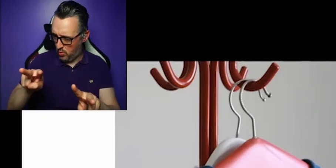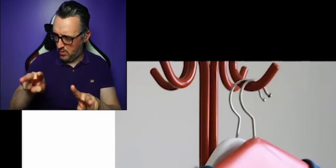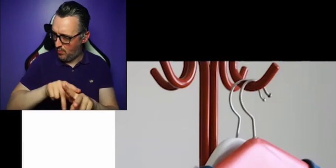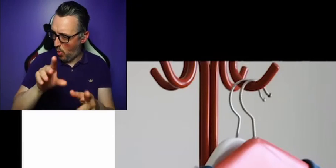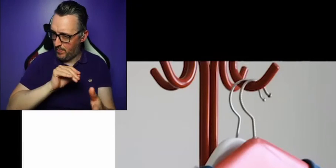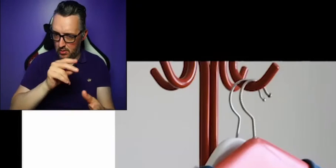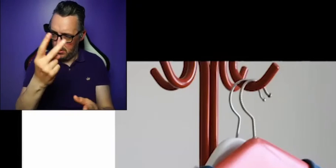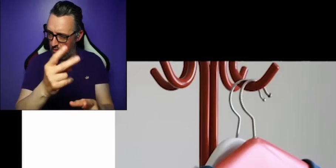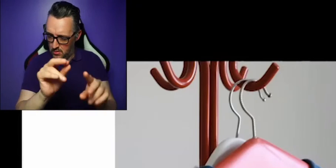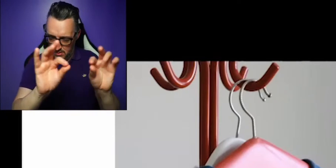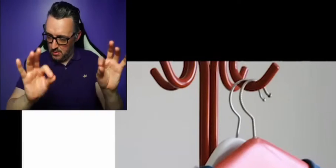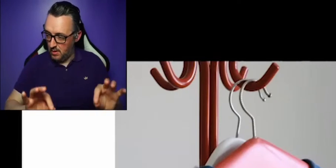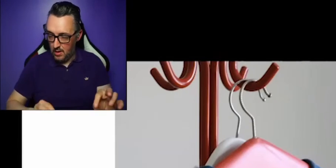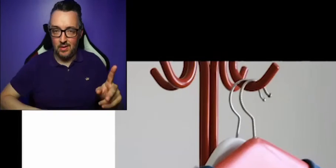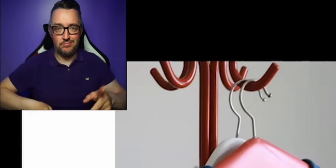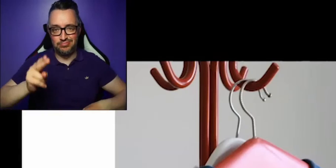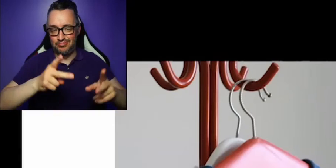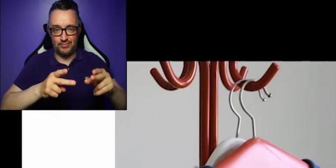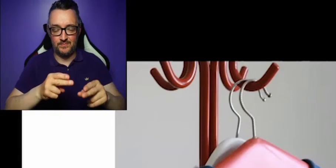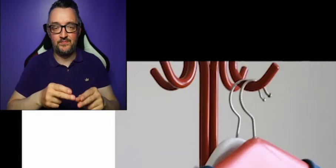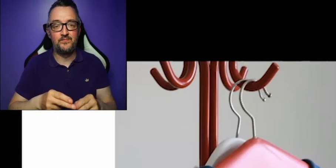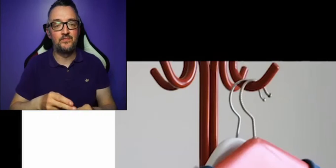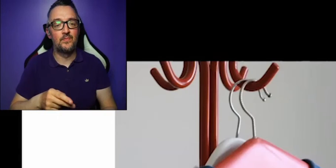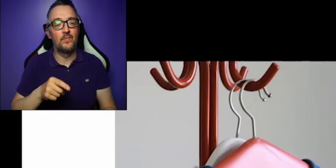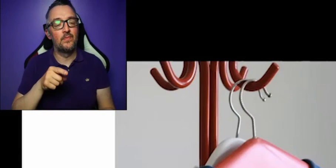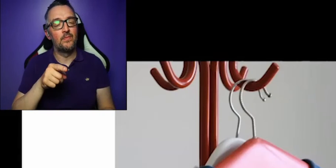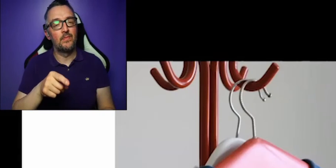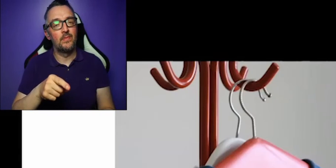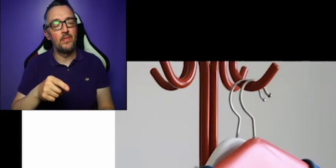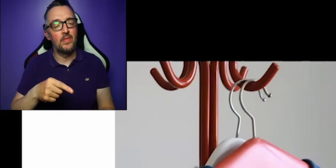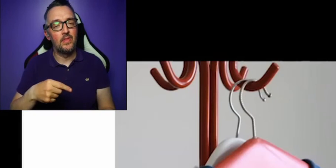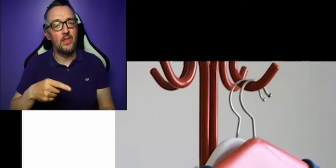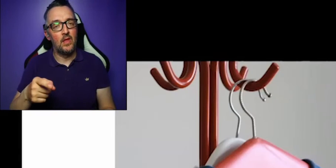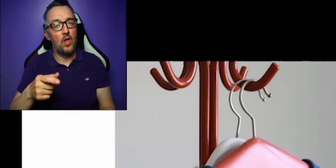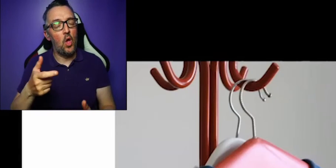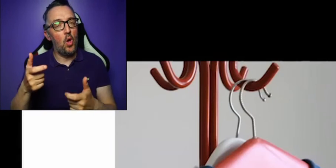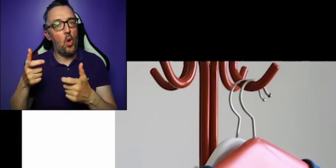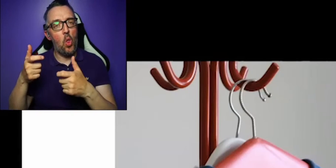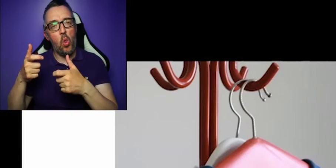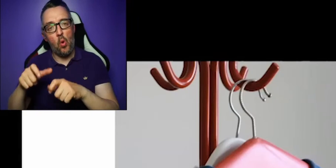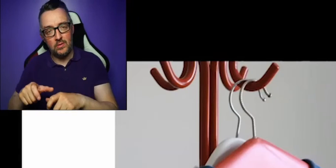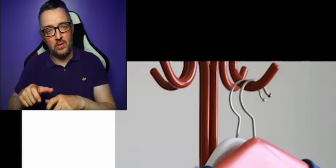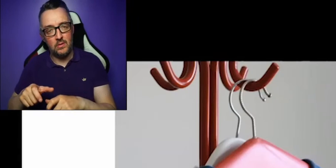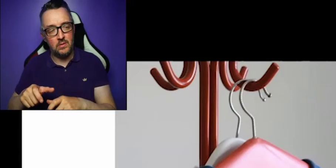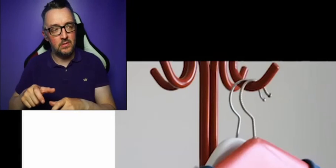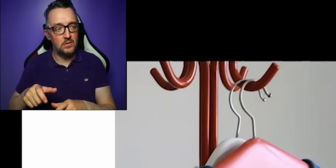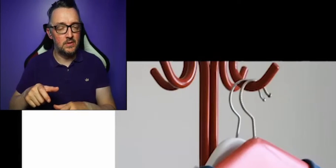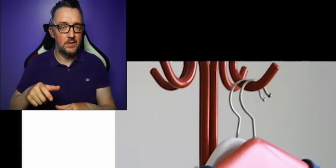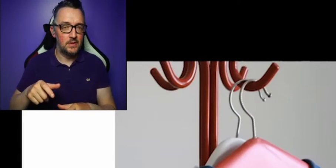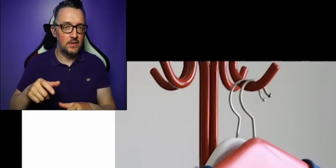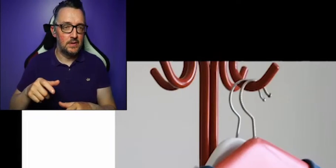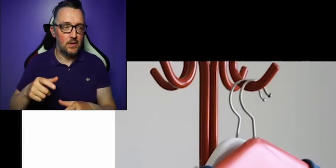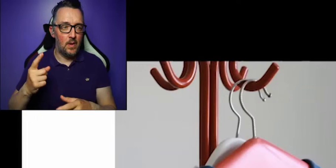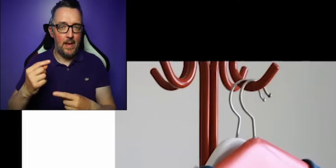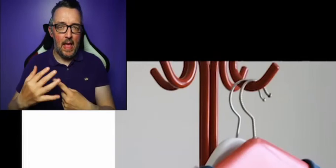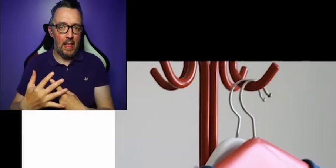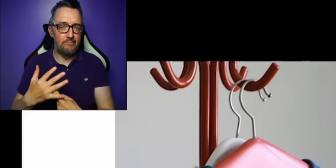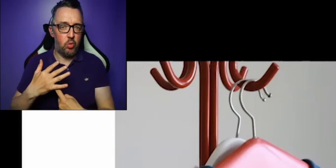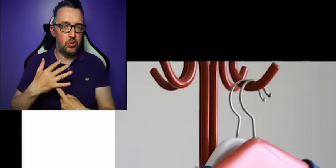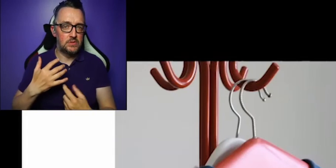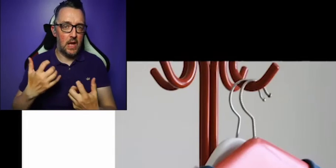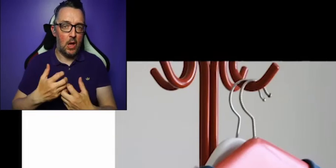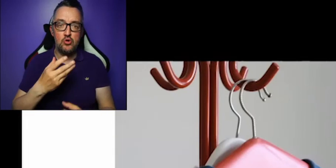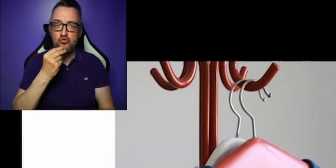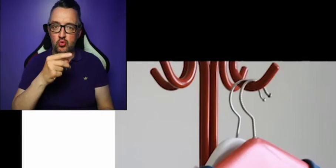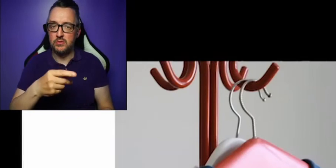haven't quite used them in the way that I thought that I would, which is really interesting. And I think, again, the lockdowns is part of this.